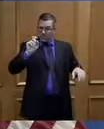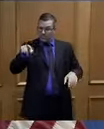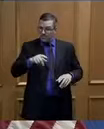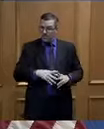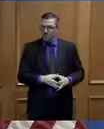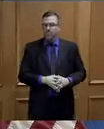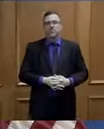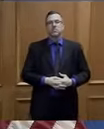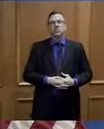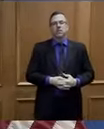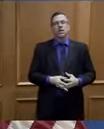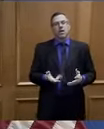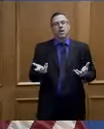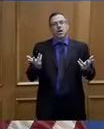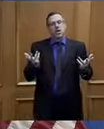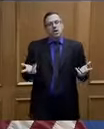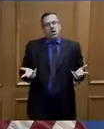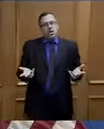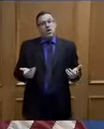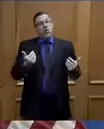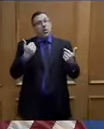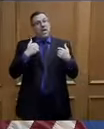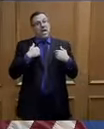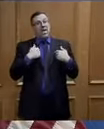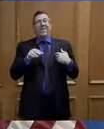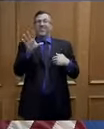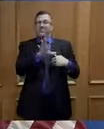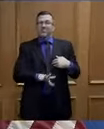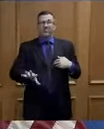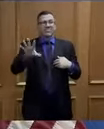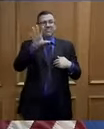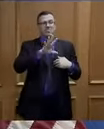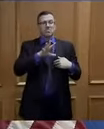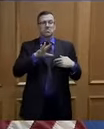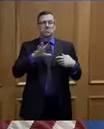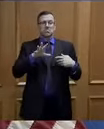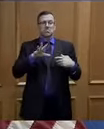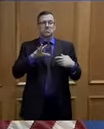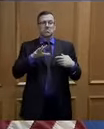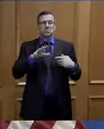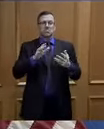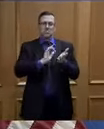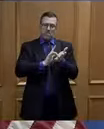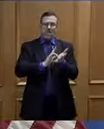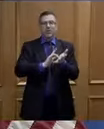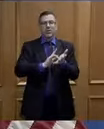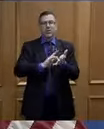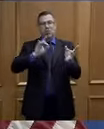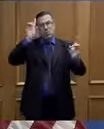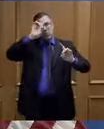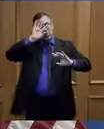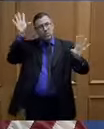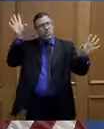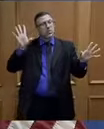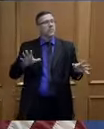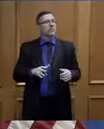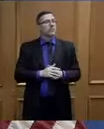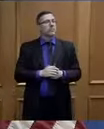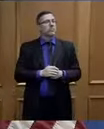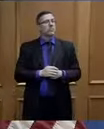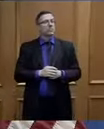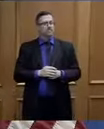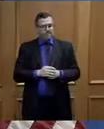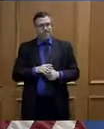we have a public health crisis. There's no doubt about it. And what motivates me in our decision-making